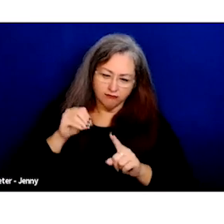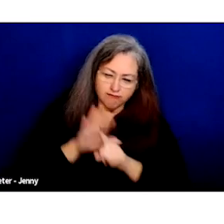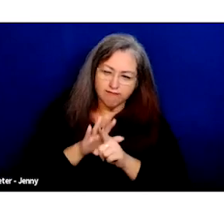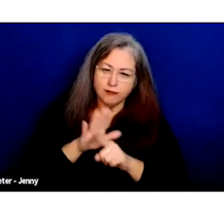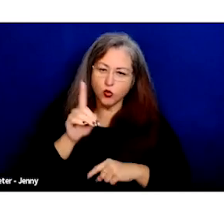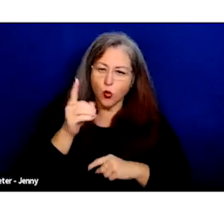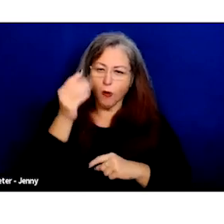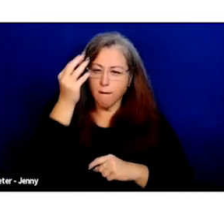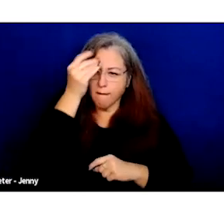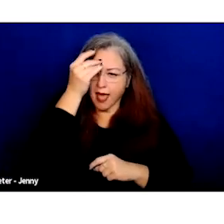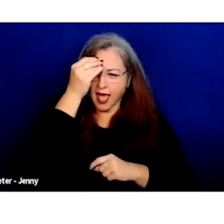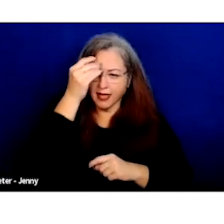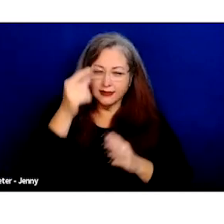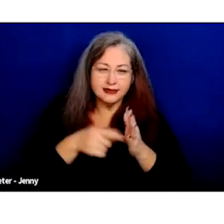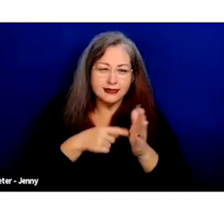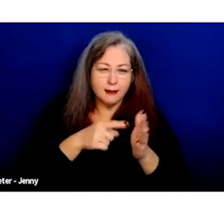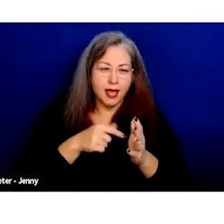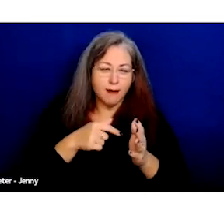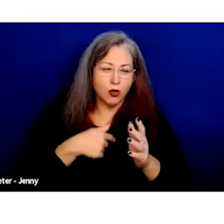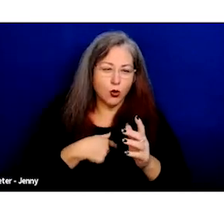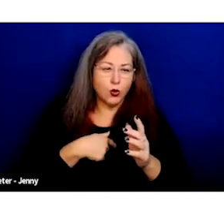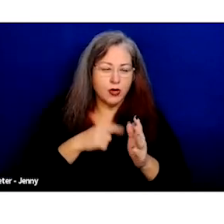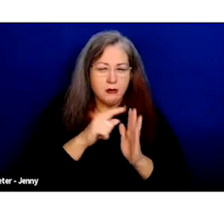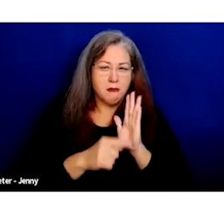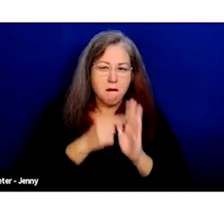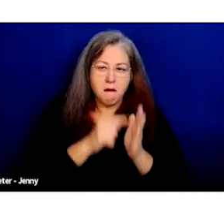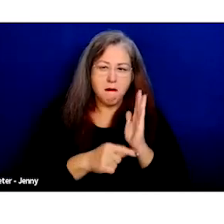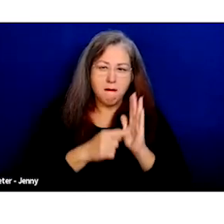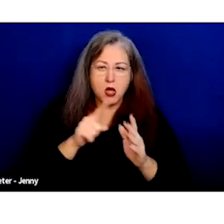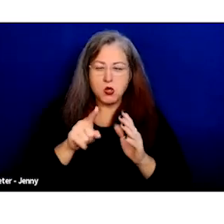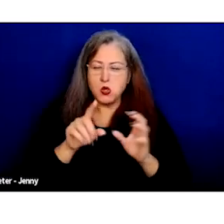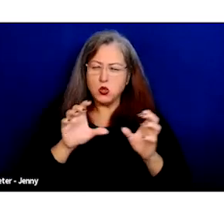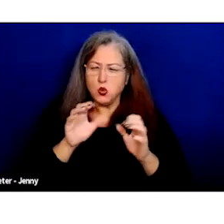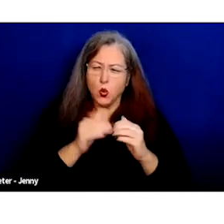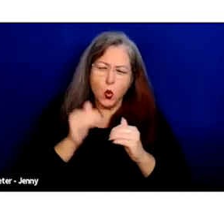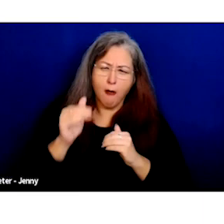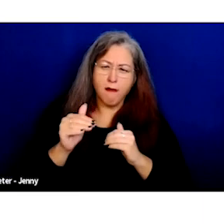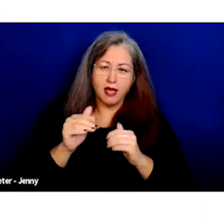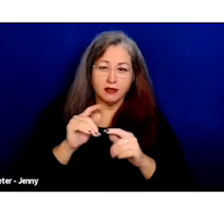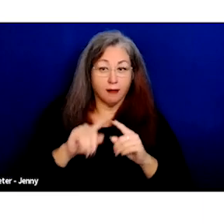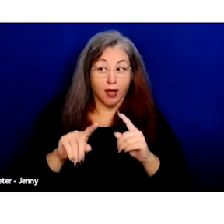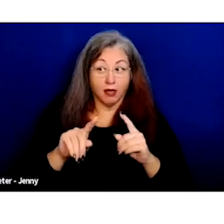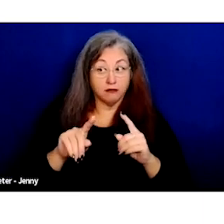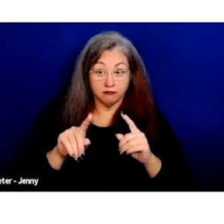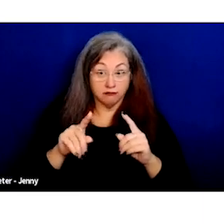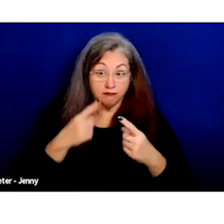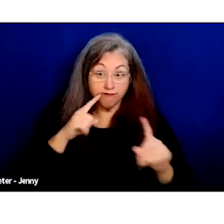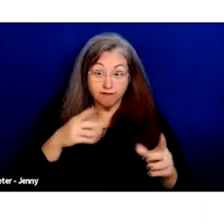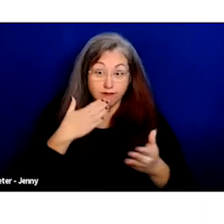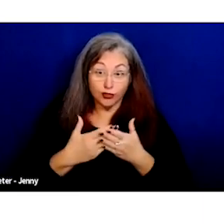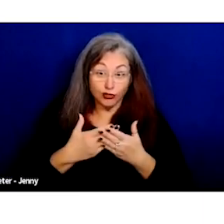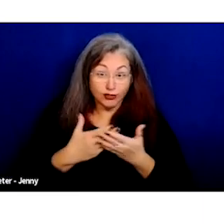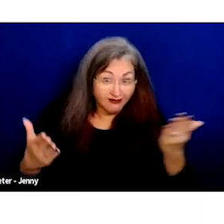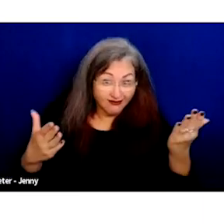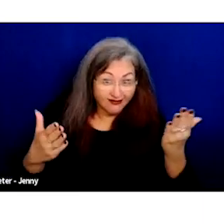We beat it up sometimes about it doing too much, but it's done some good shit. Take another